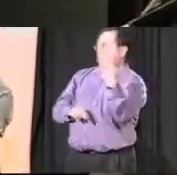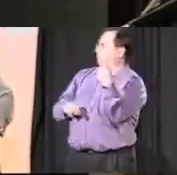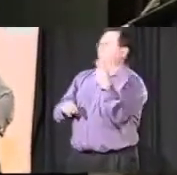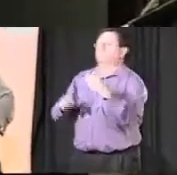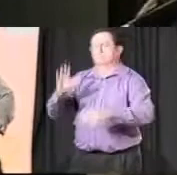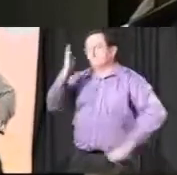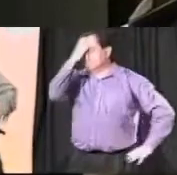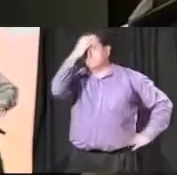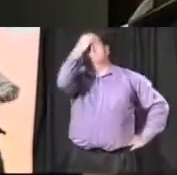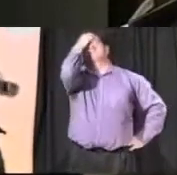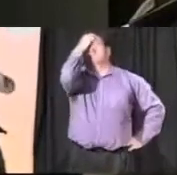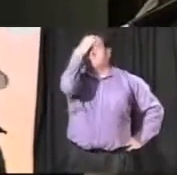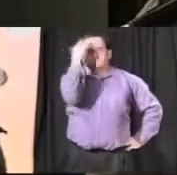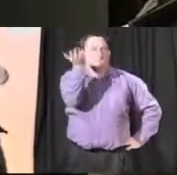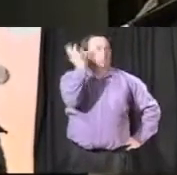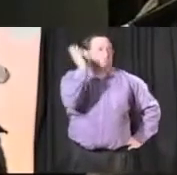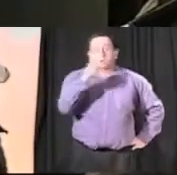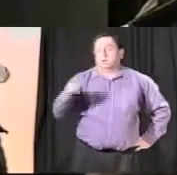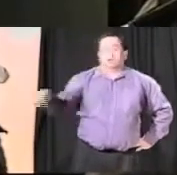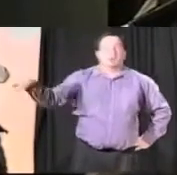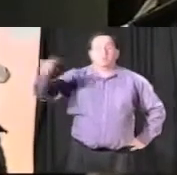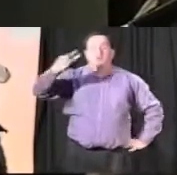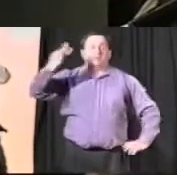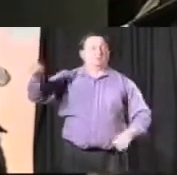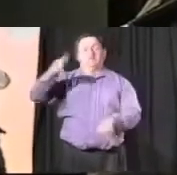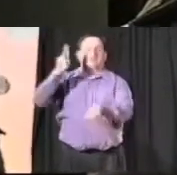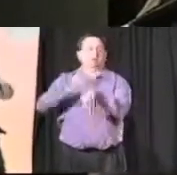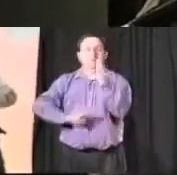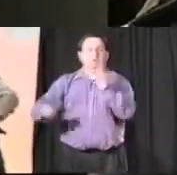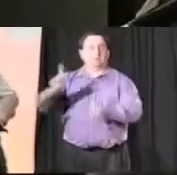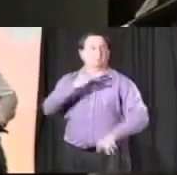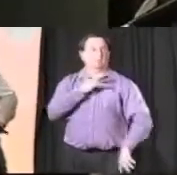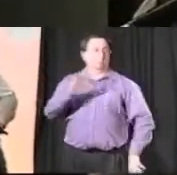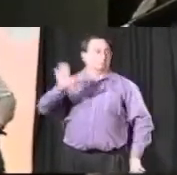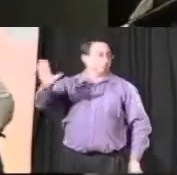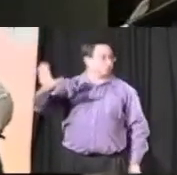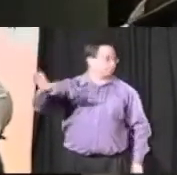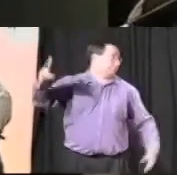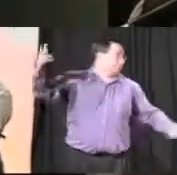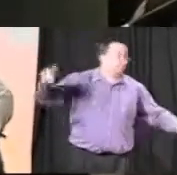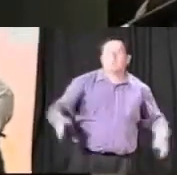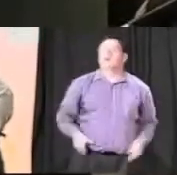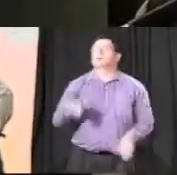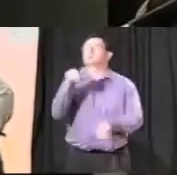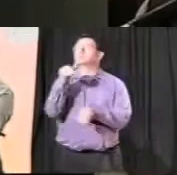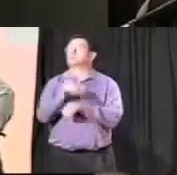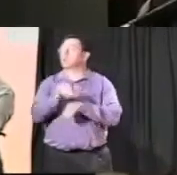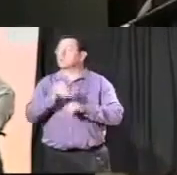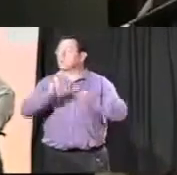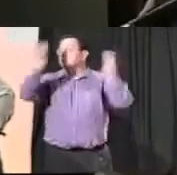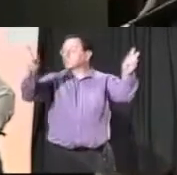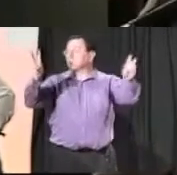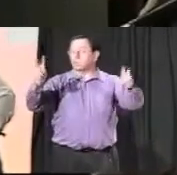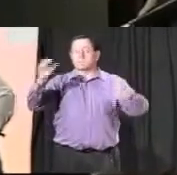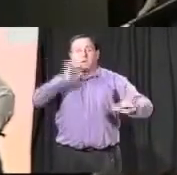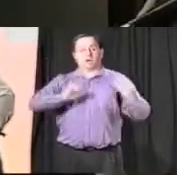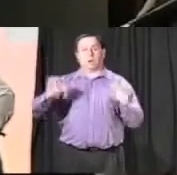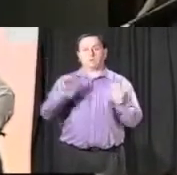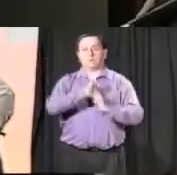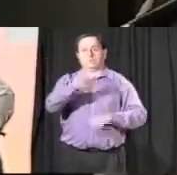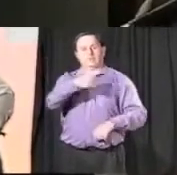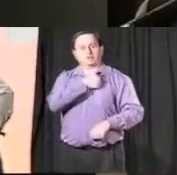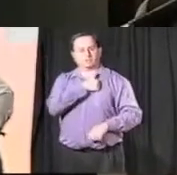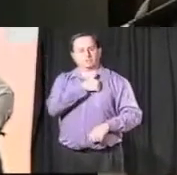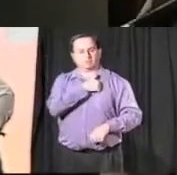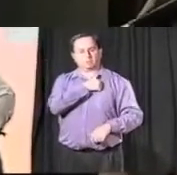his head and he says, "Oh, those are just the normal people." This evening's entitled Art with Attitude. Art